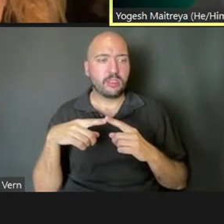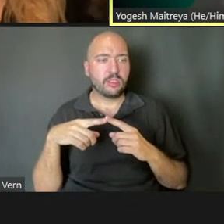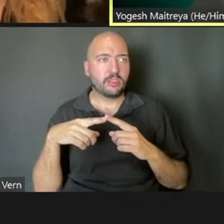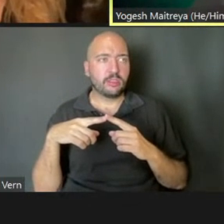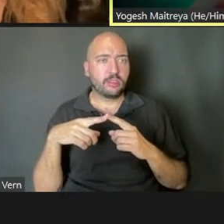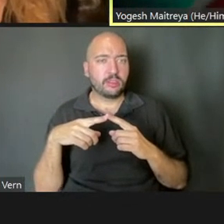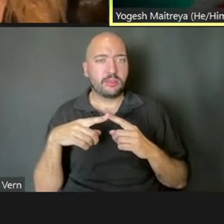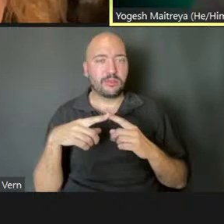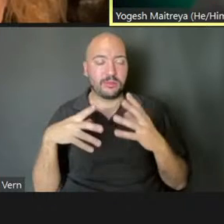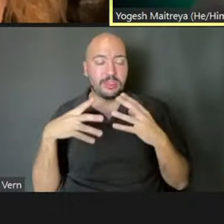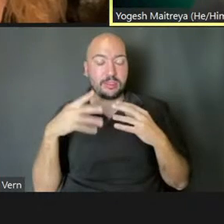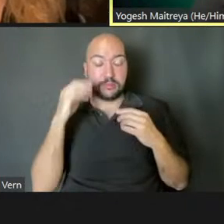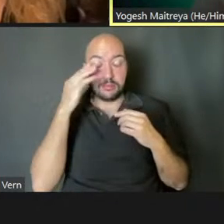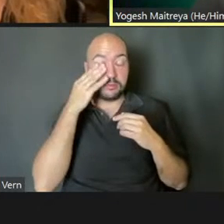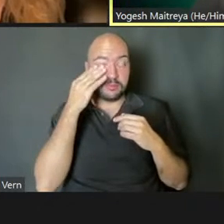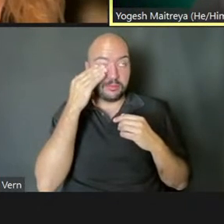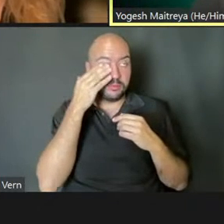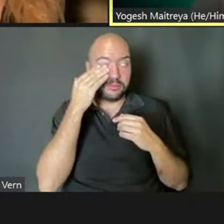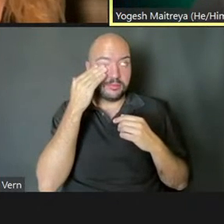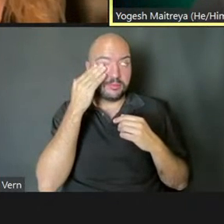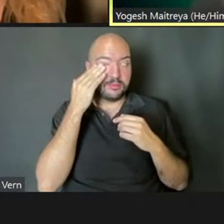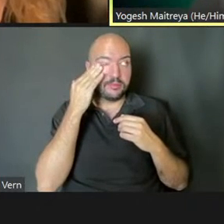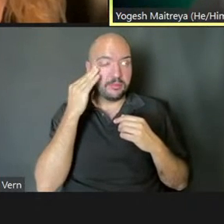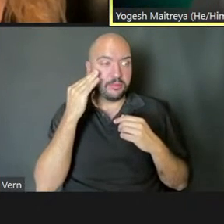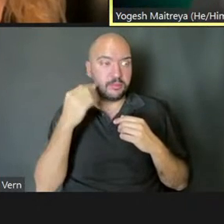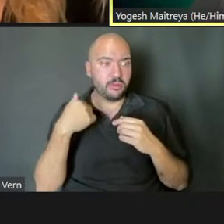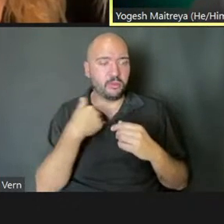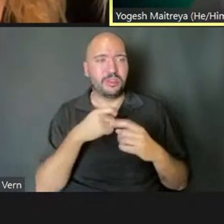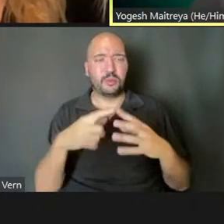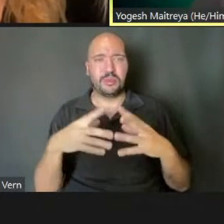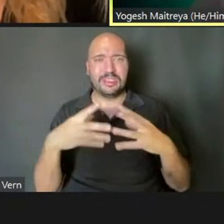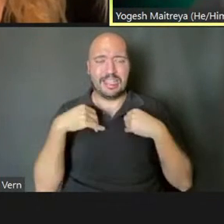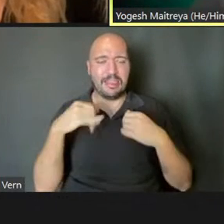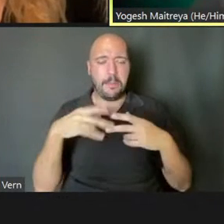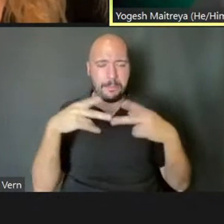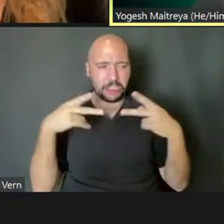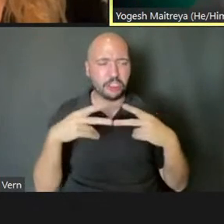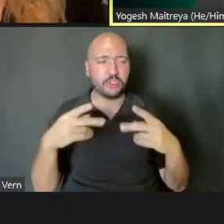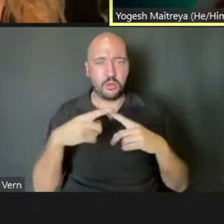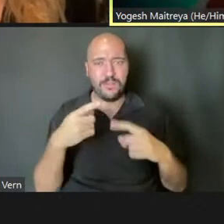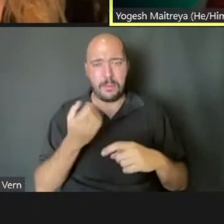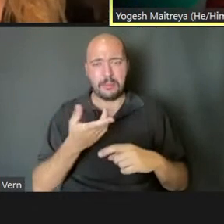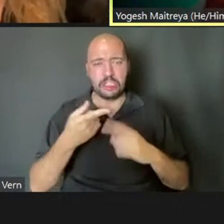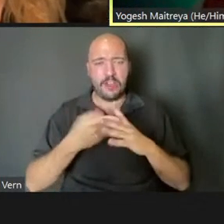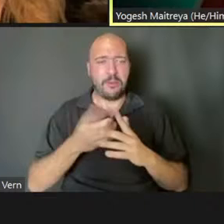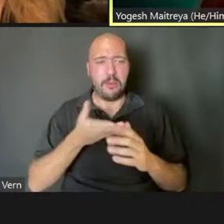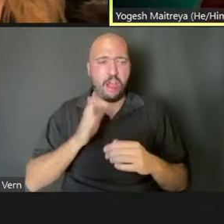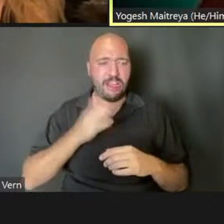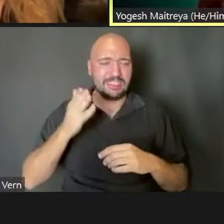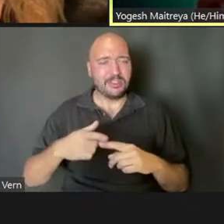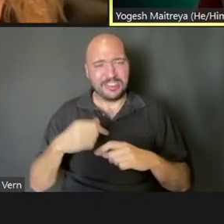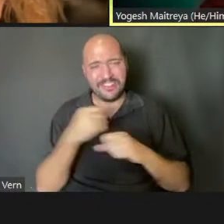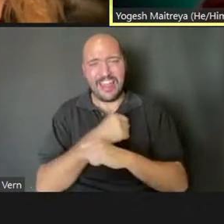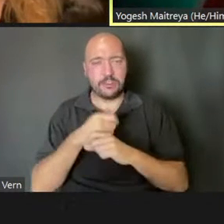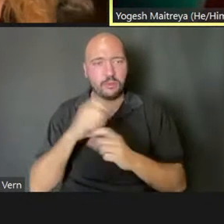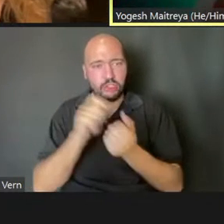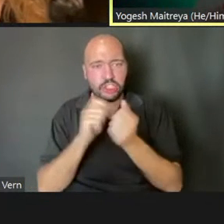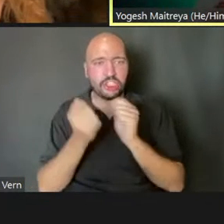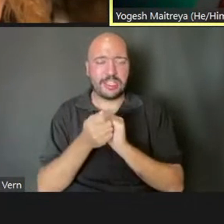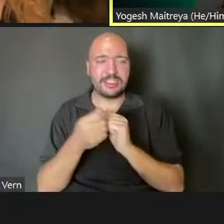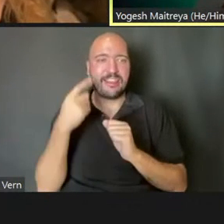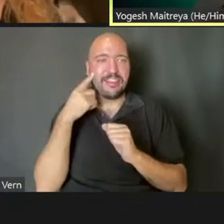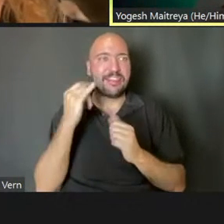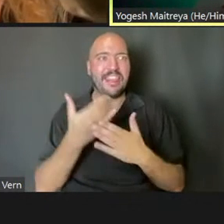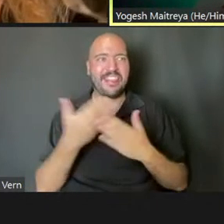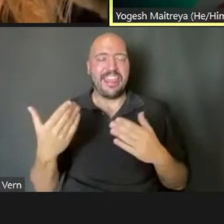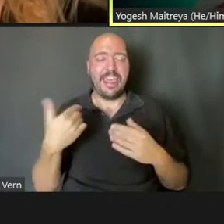we can from our side start attempting to change for the better. I think that is the